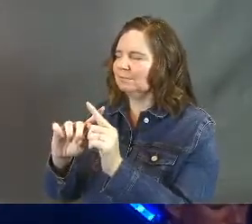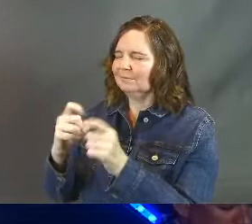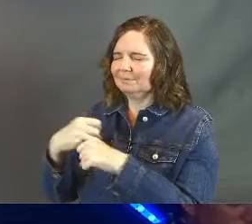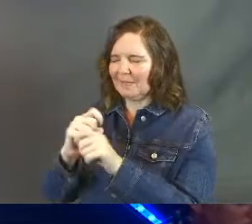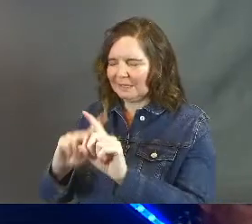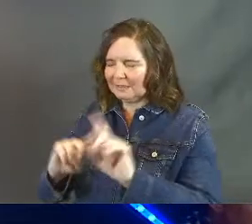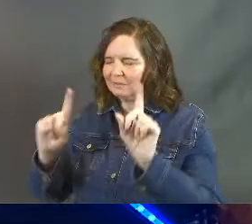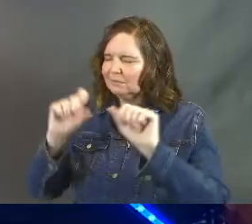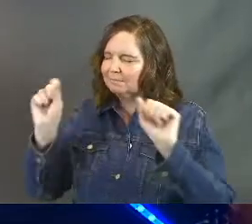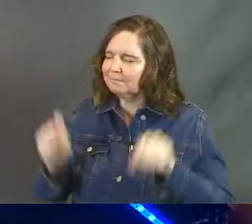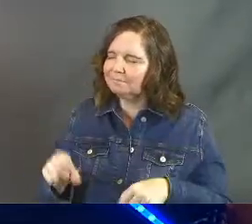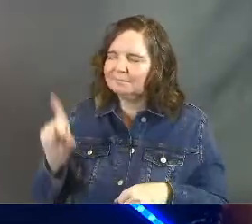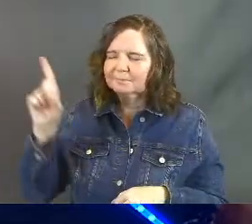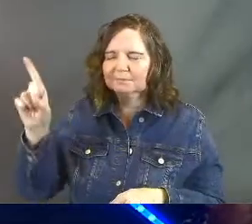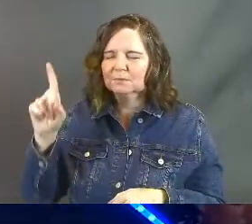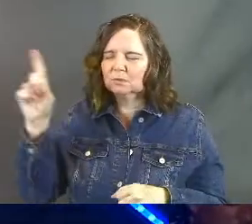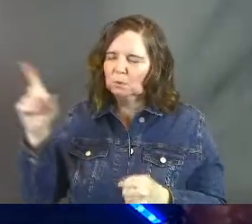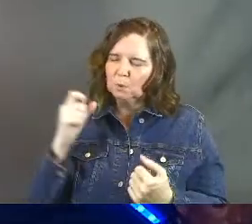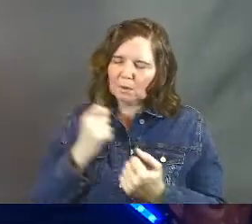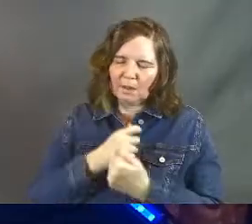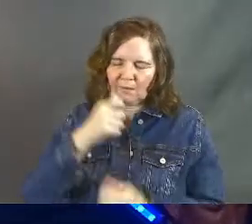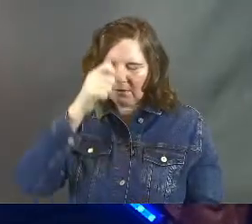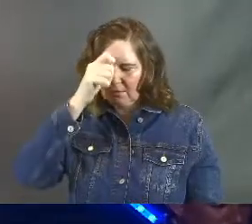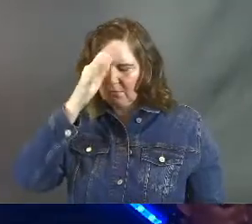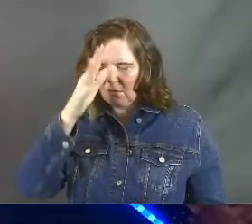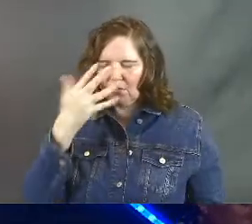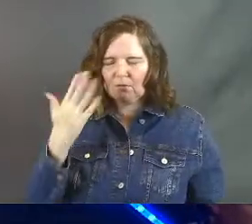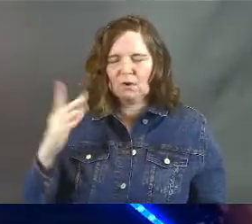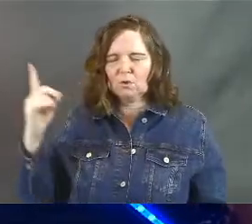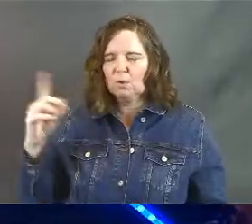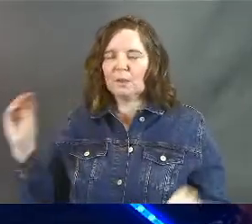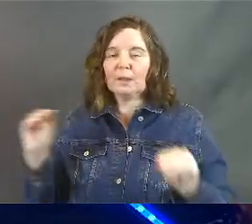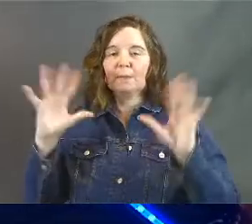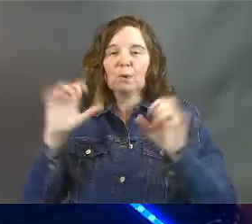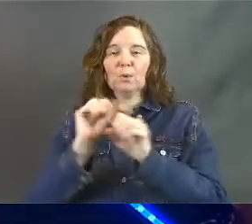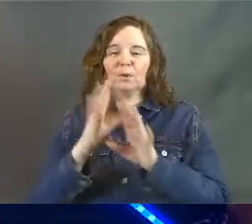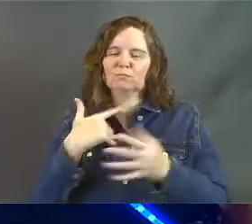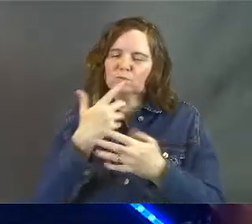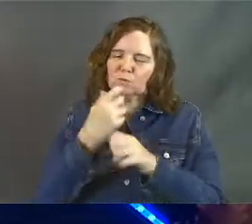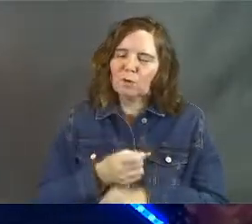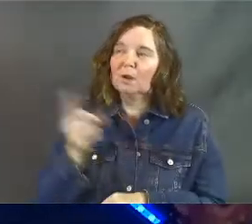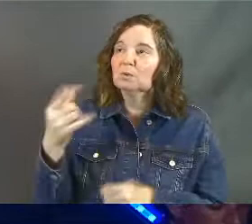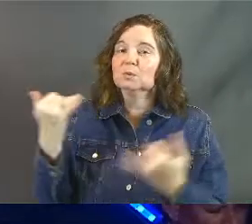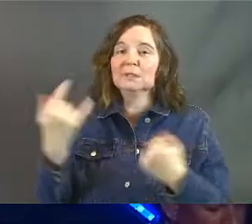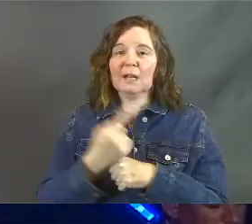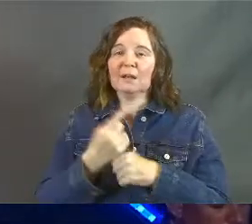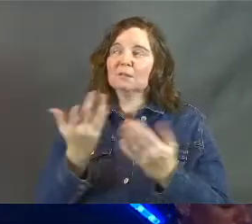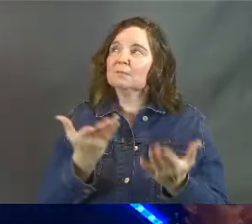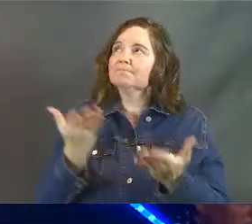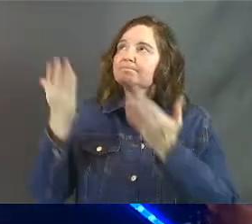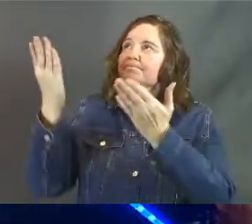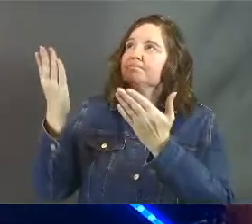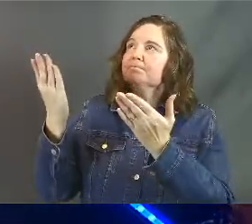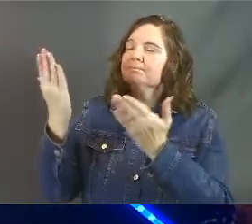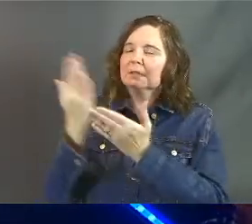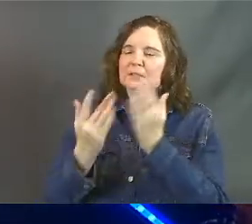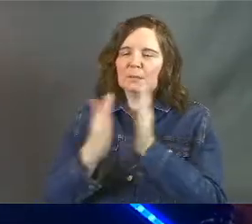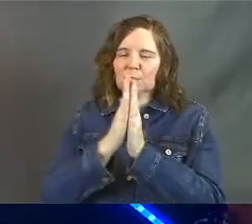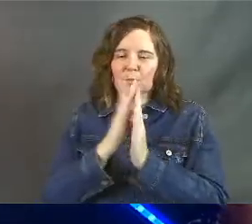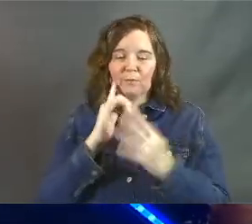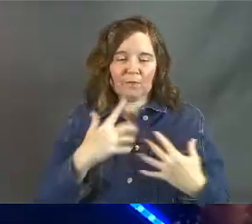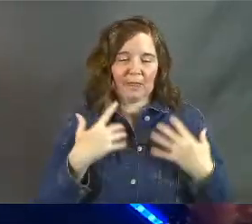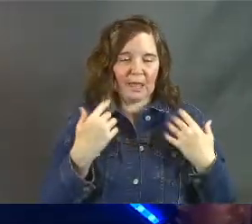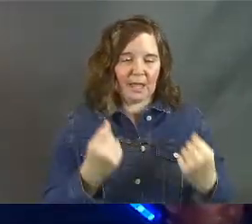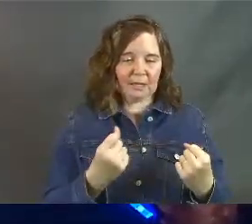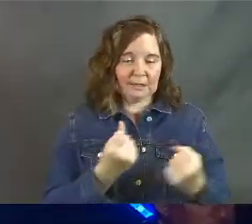maker. You are the loving Father, God. You are the miracle worker, and we trust You. So today, Lord, we lift these up to You. Lord, somebody is praying for the